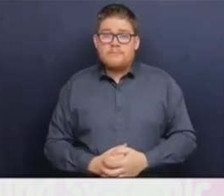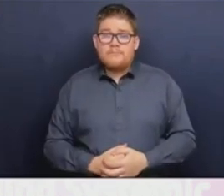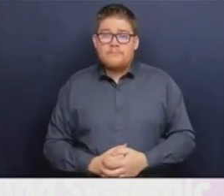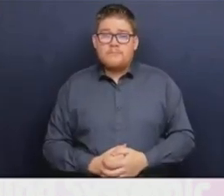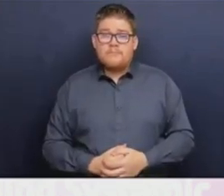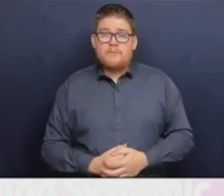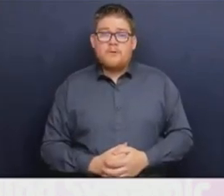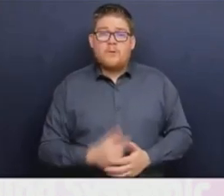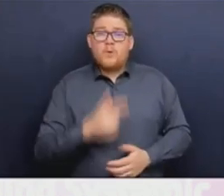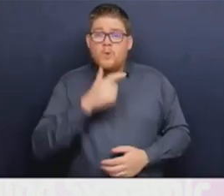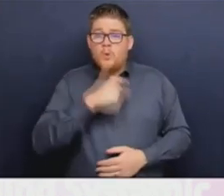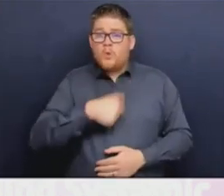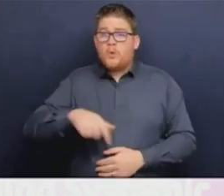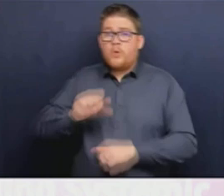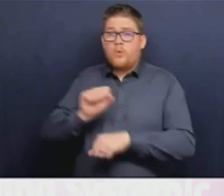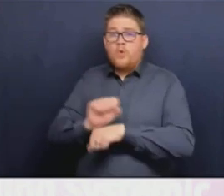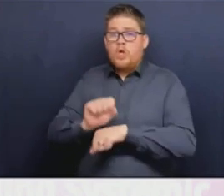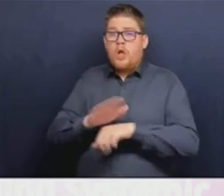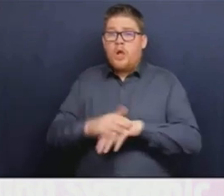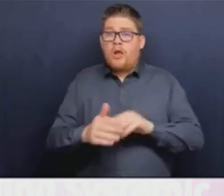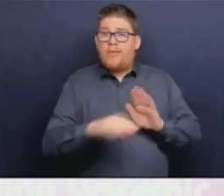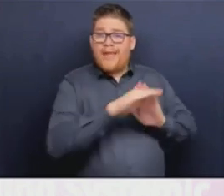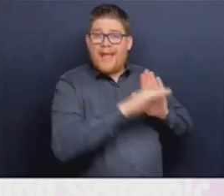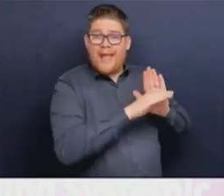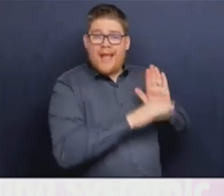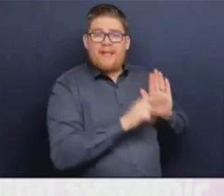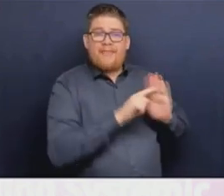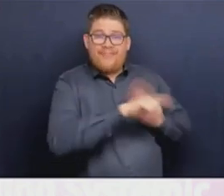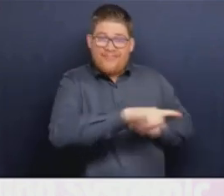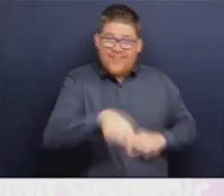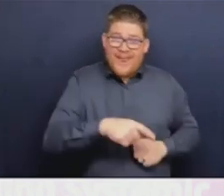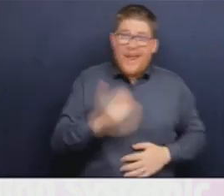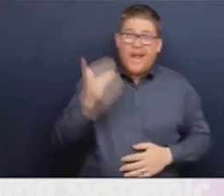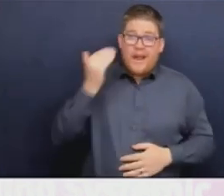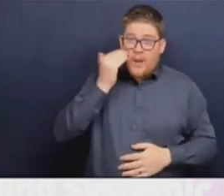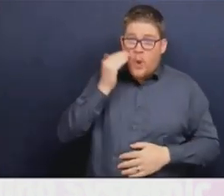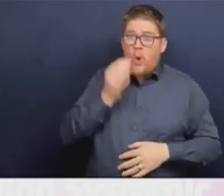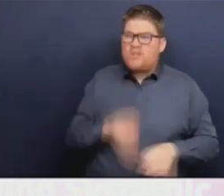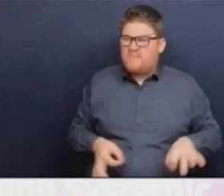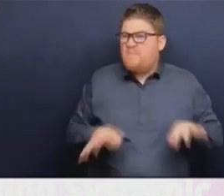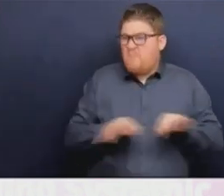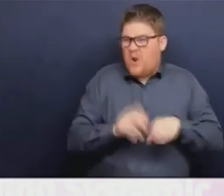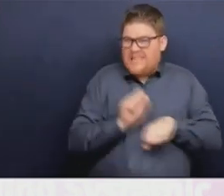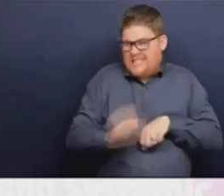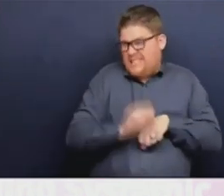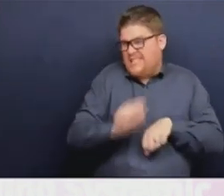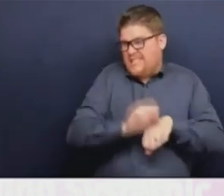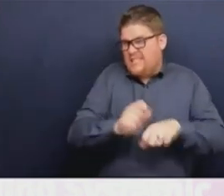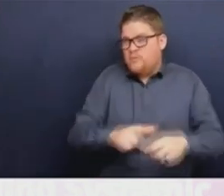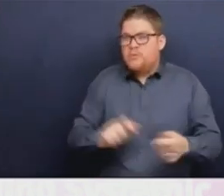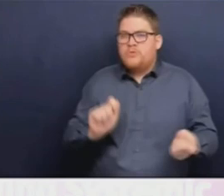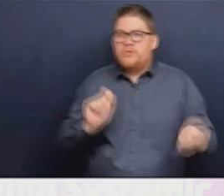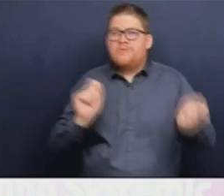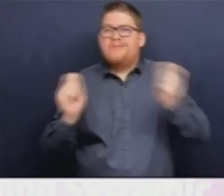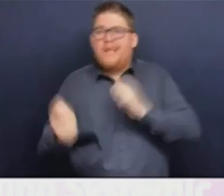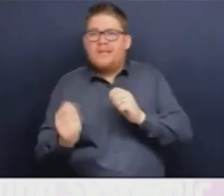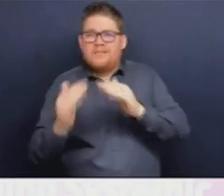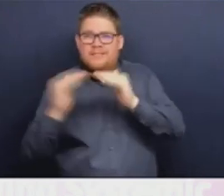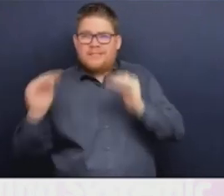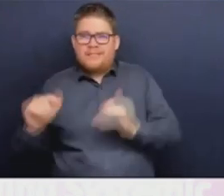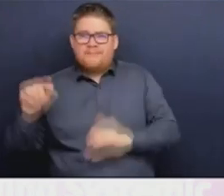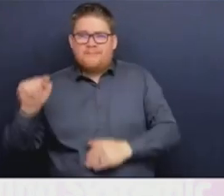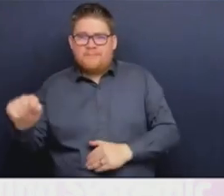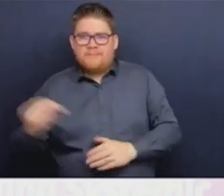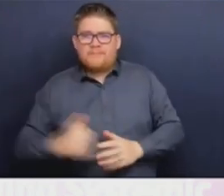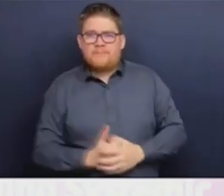bringing forward legislation that can help affect positive policies to change systemic racism. If you're in need of medical care,